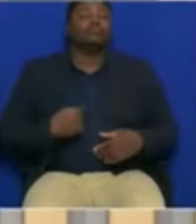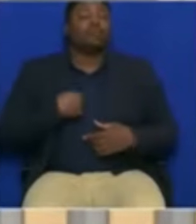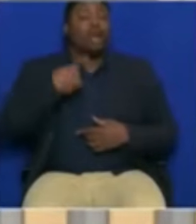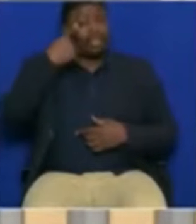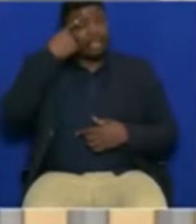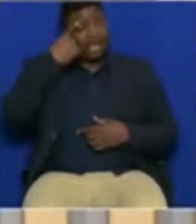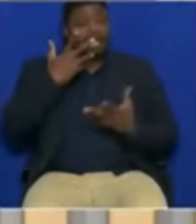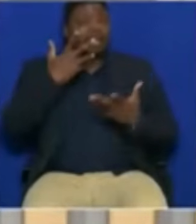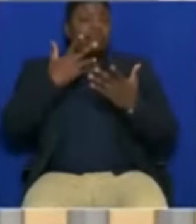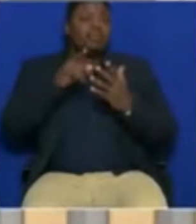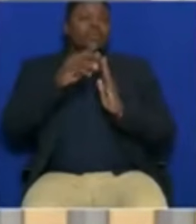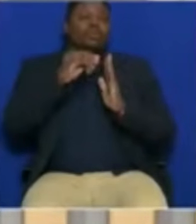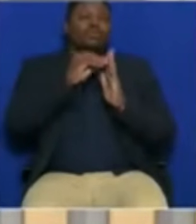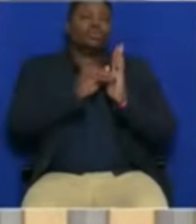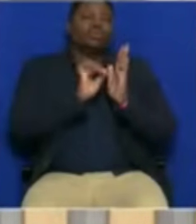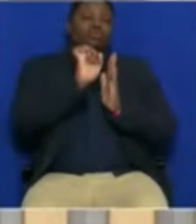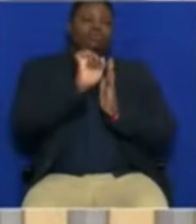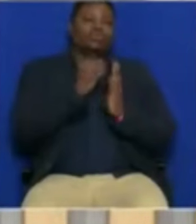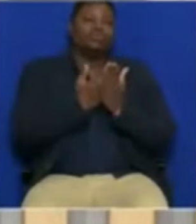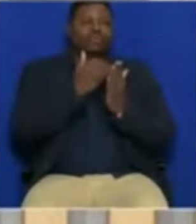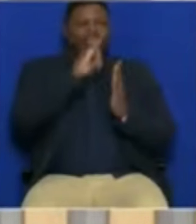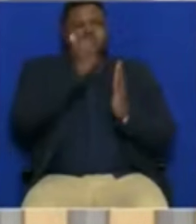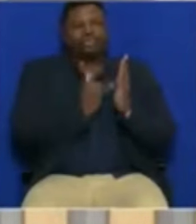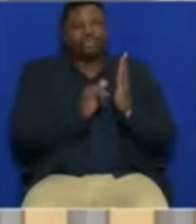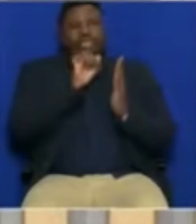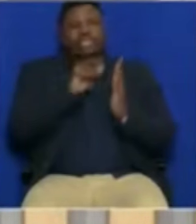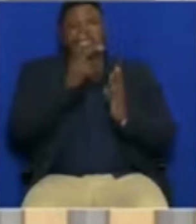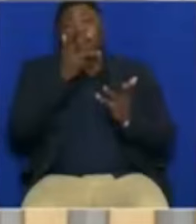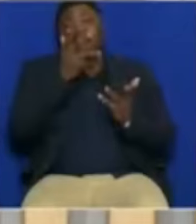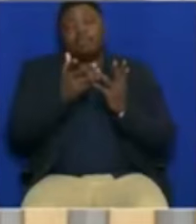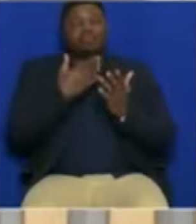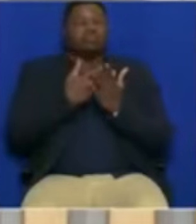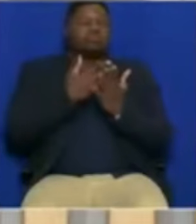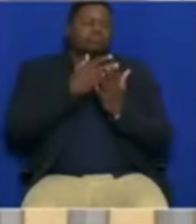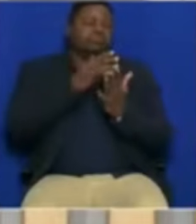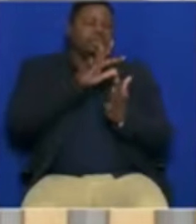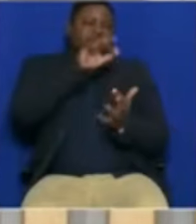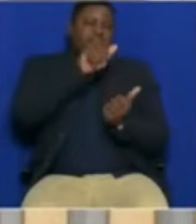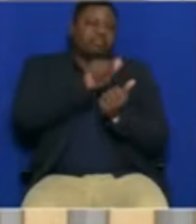7th, but from the 6th. That's correct, Okay, Councillor. I think that's fair.